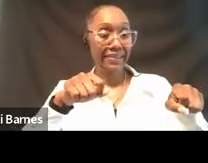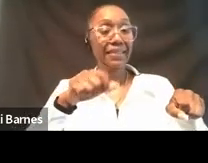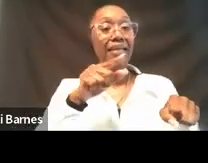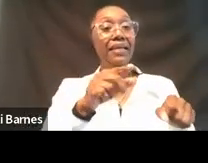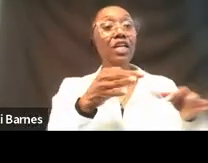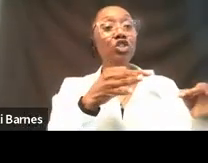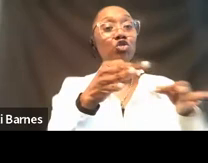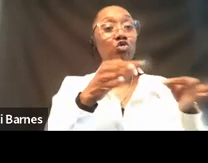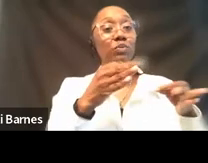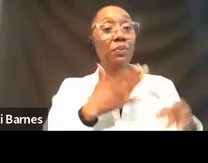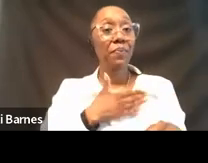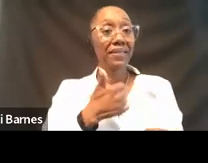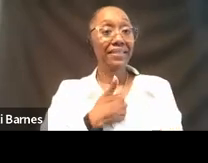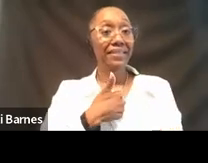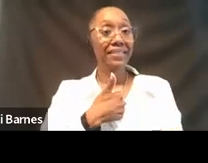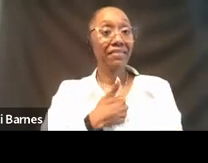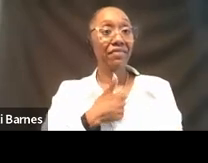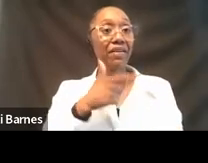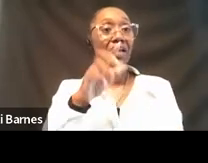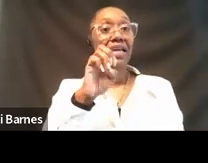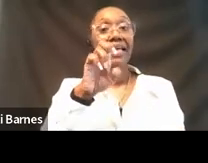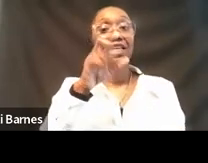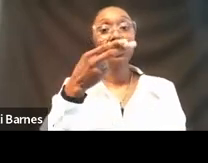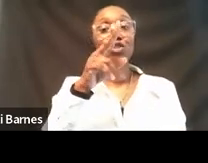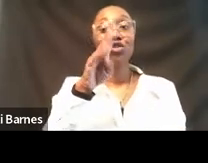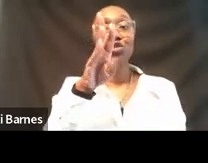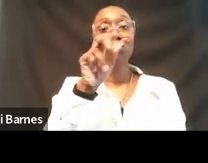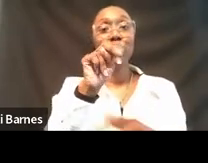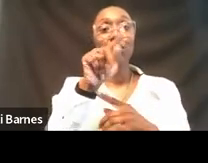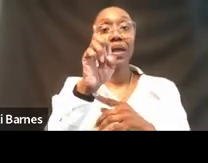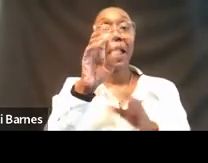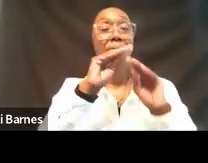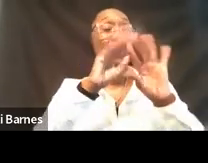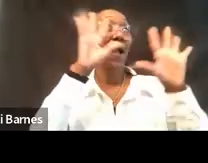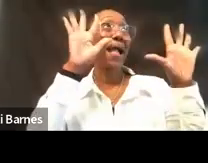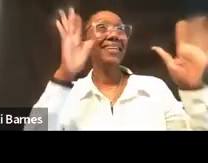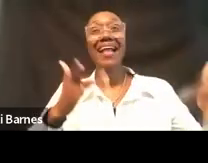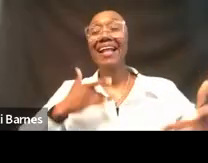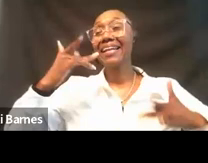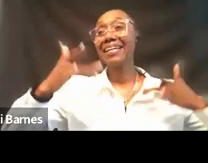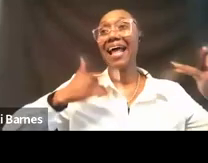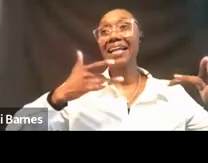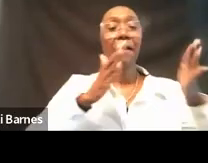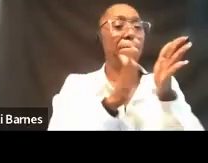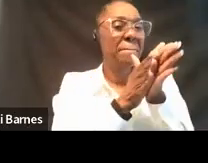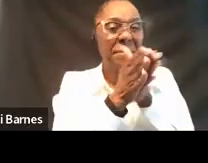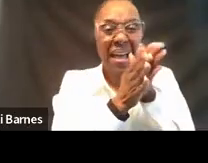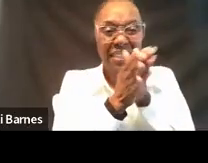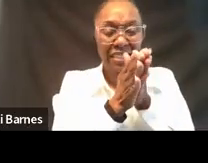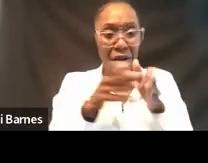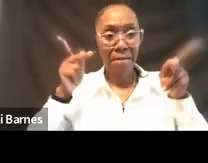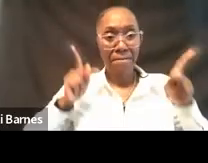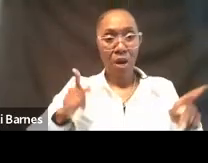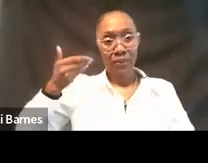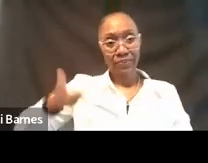of myself would be exuberant, bright, lively, excited, passionate. And I